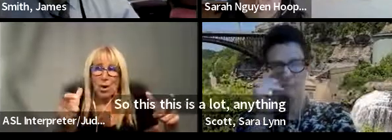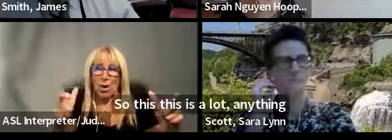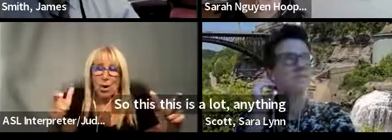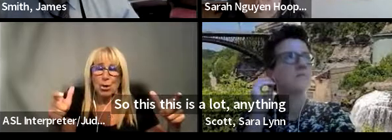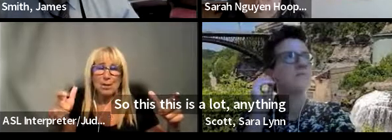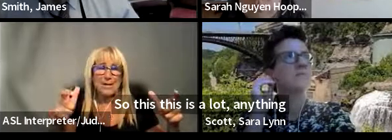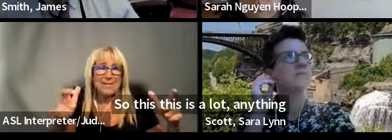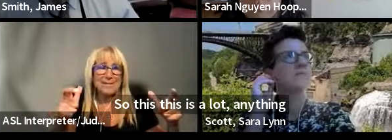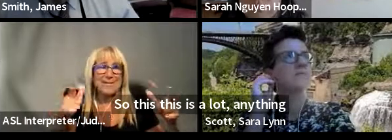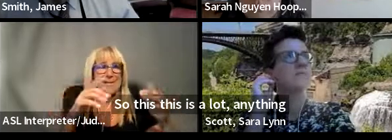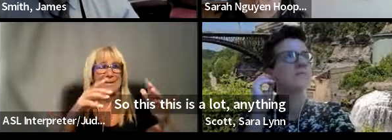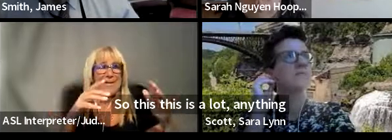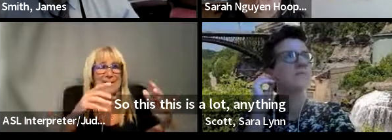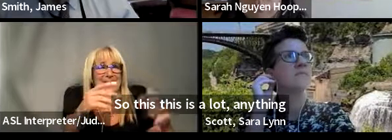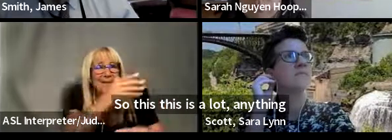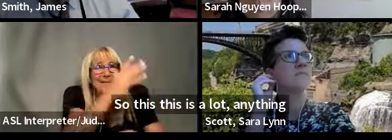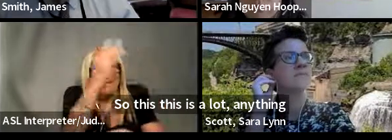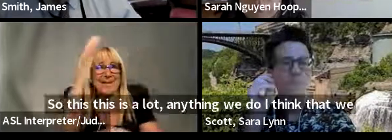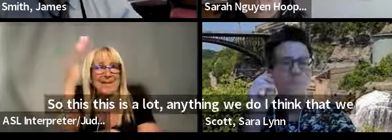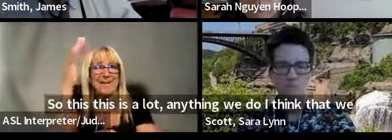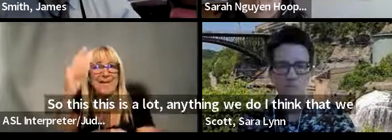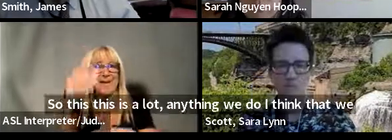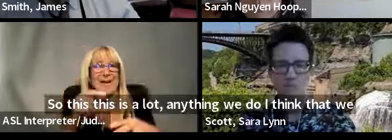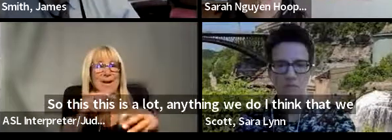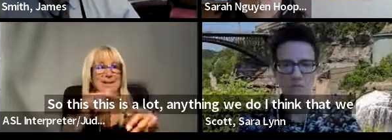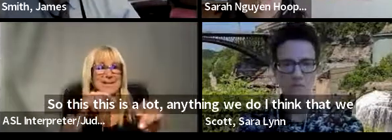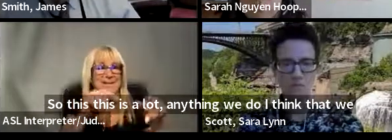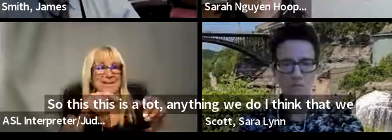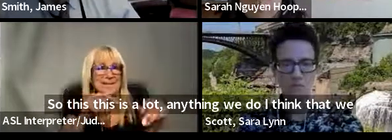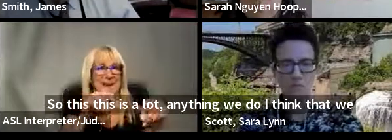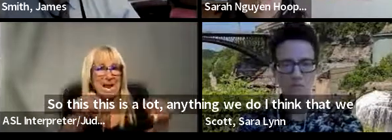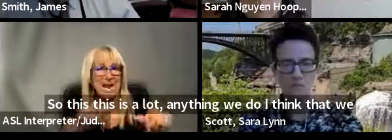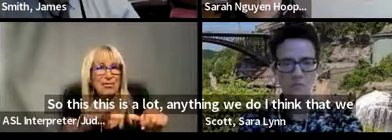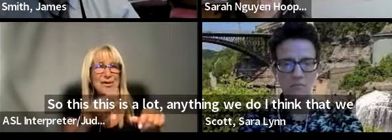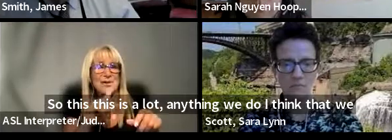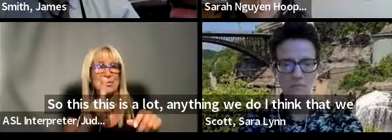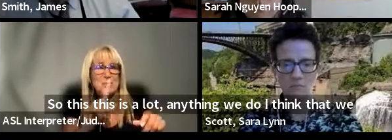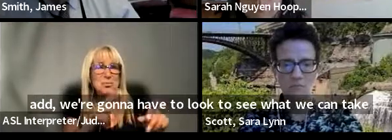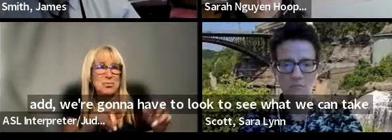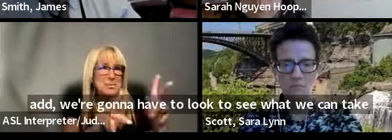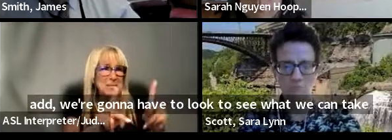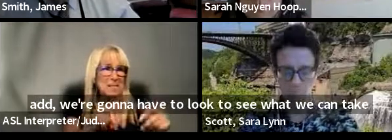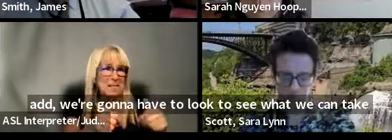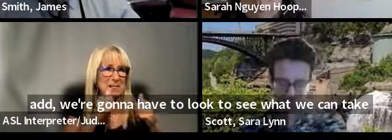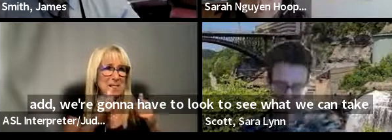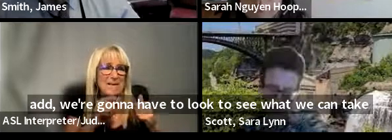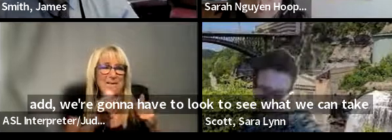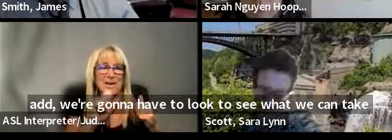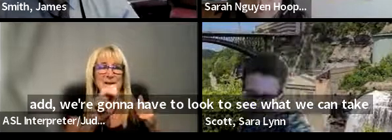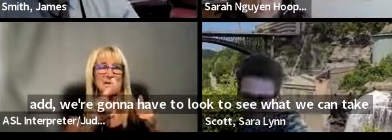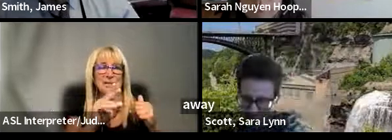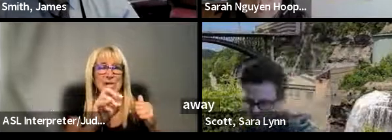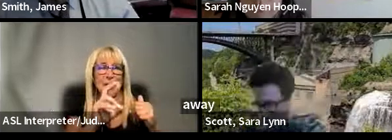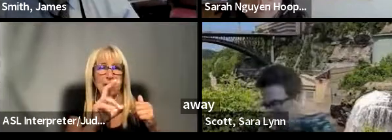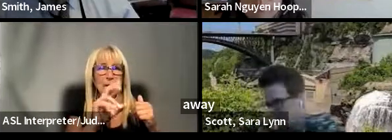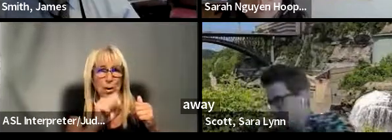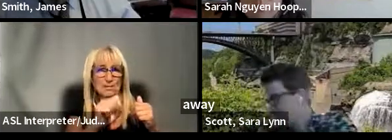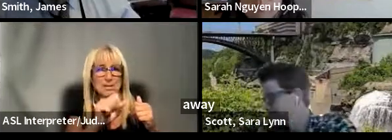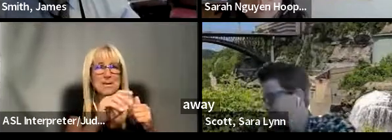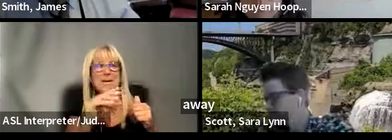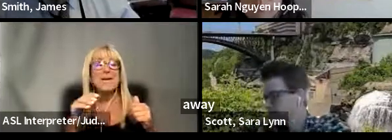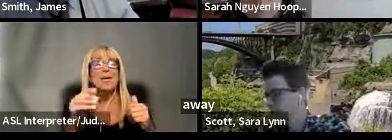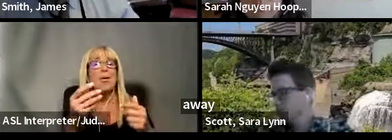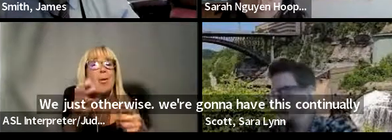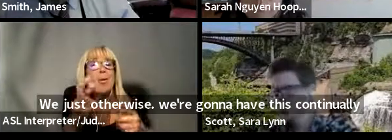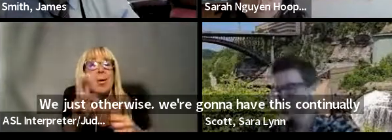think that we add, we're going to have to look to see what we can take away. Otherwise, we're going to have this continually growing deficit of needs that we